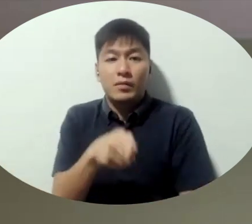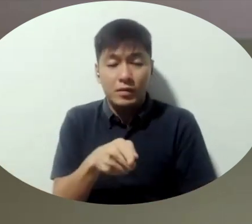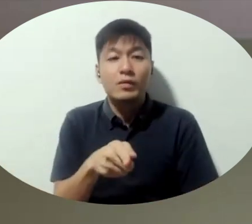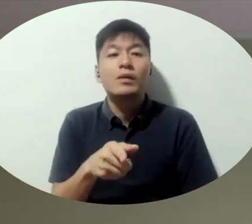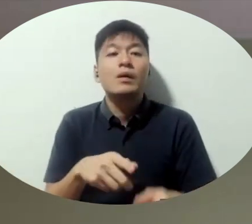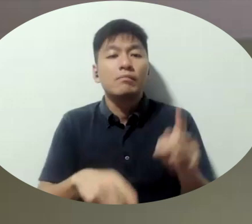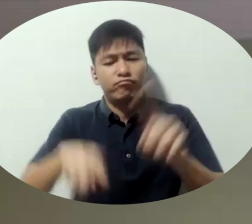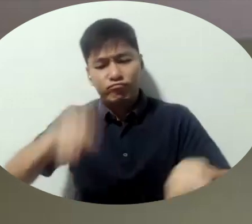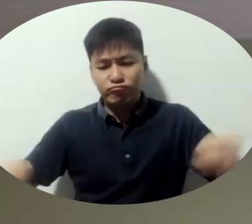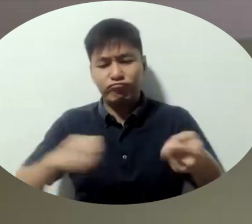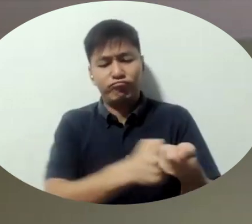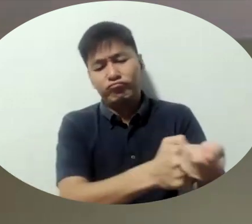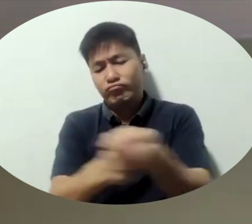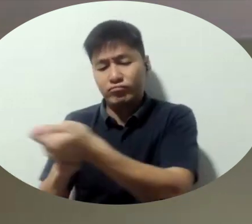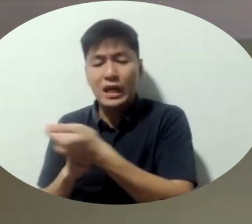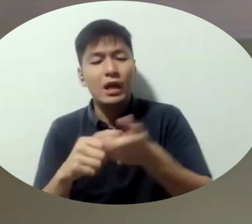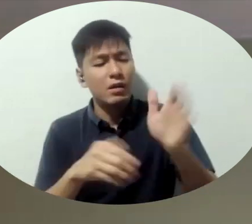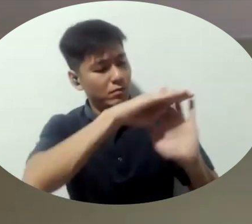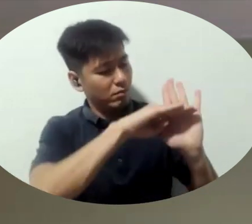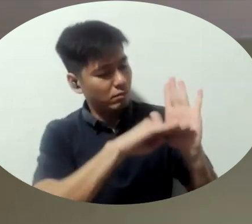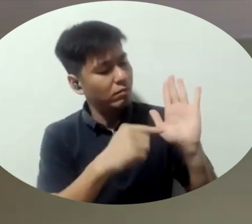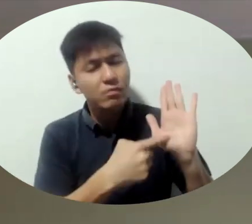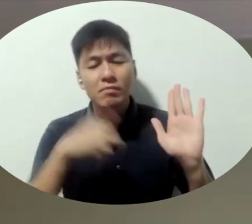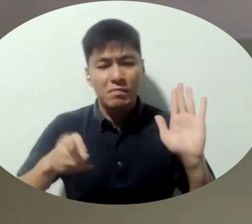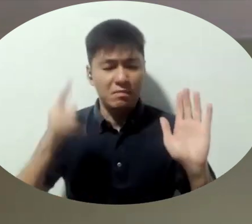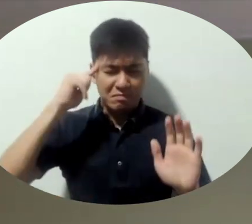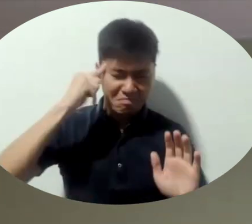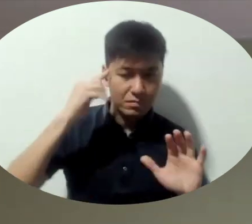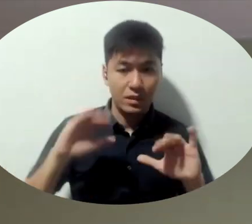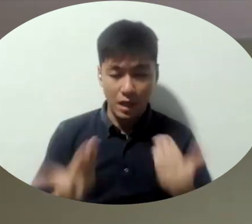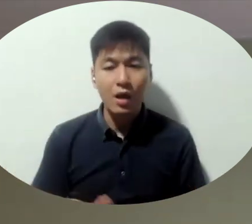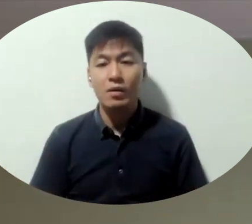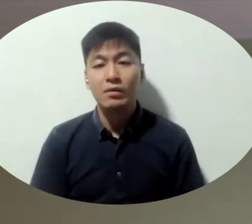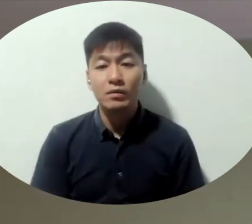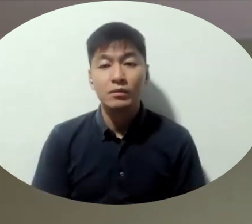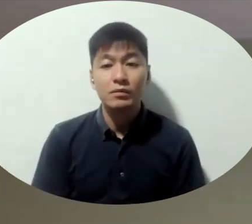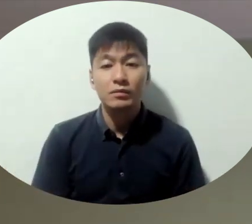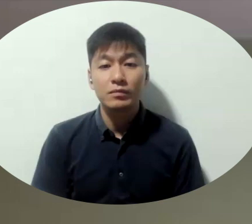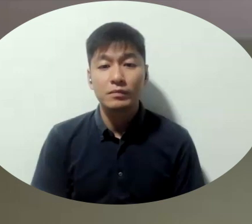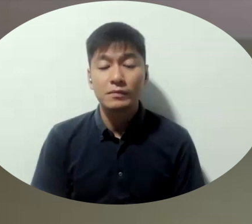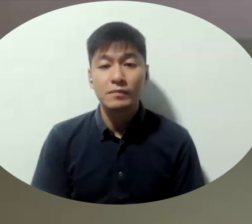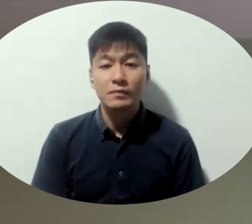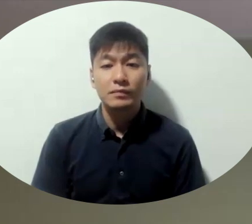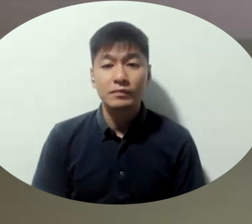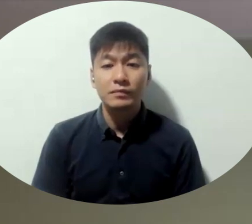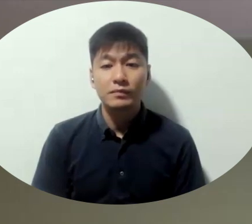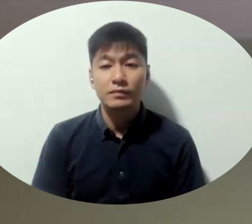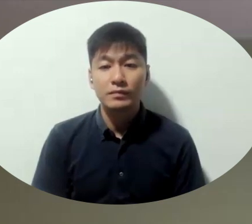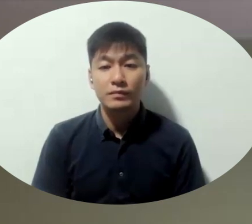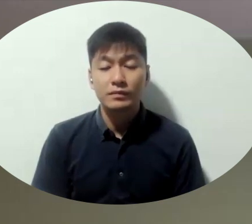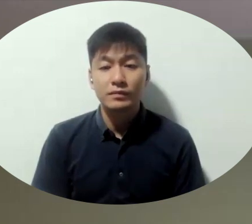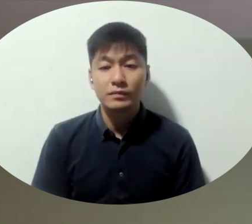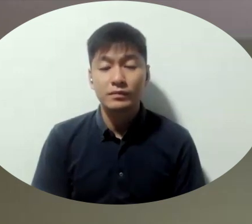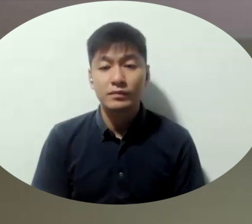region. So today's conversation had to do with bringing out this idea that we are having true knowledge